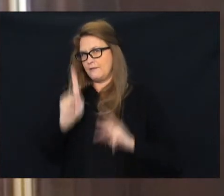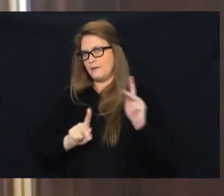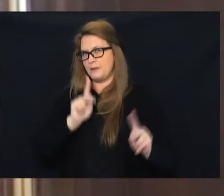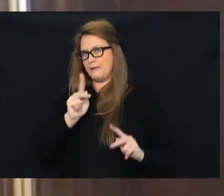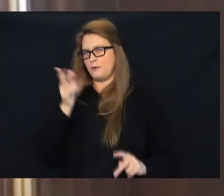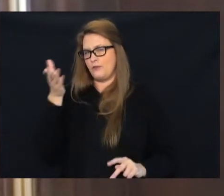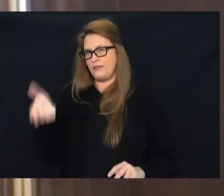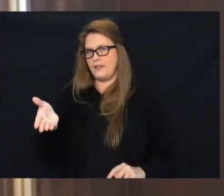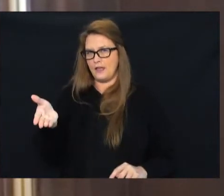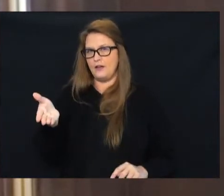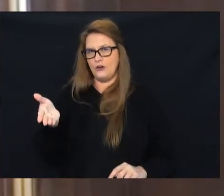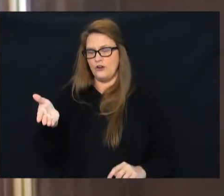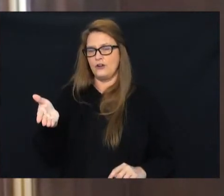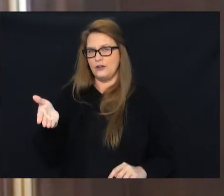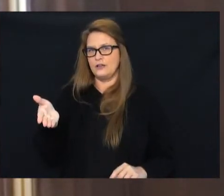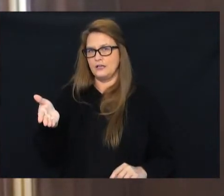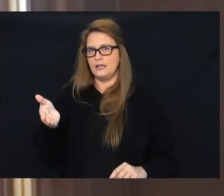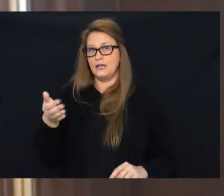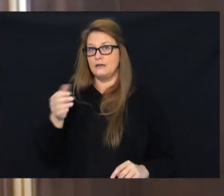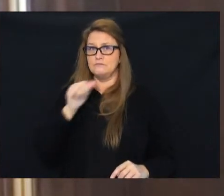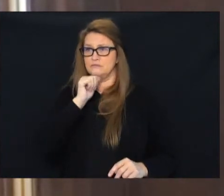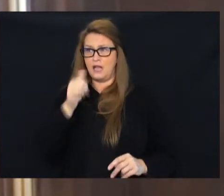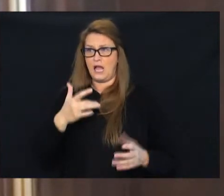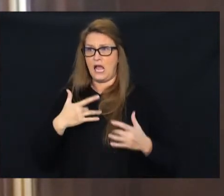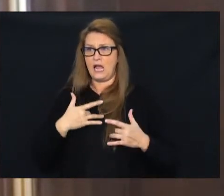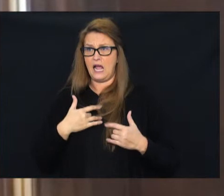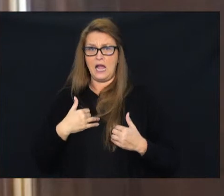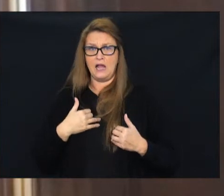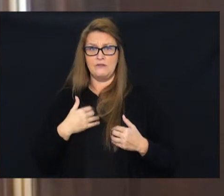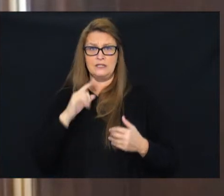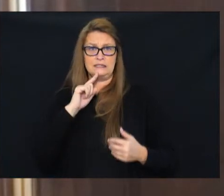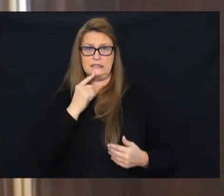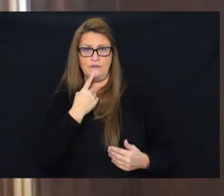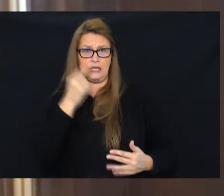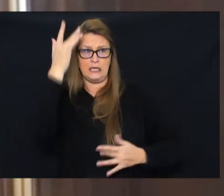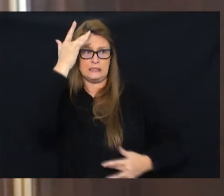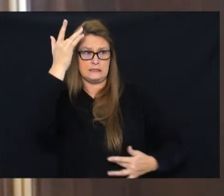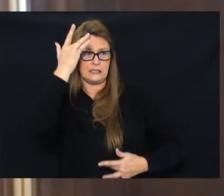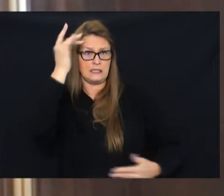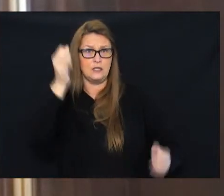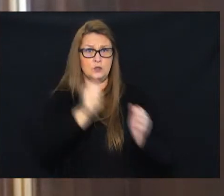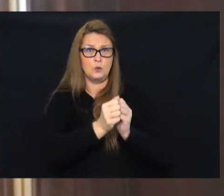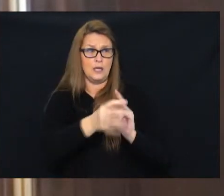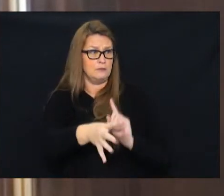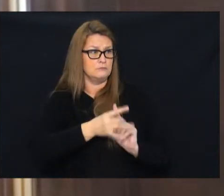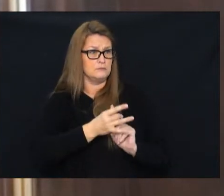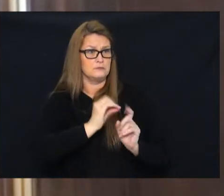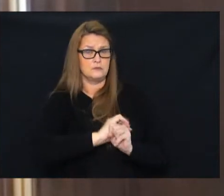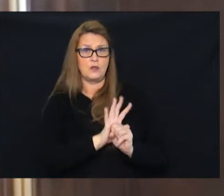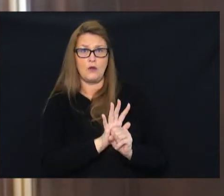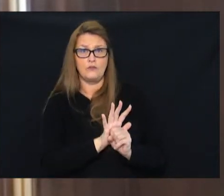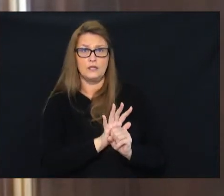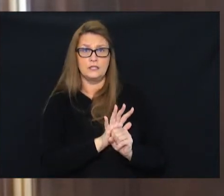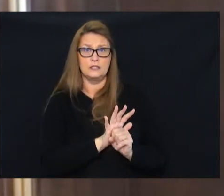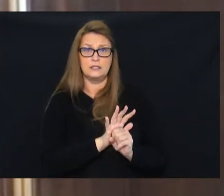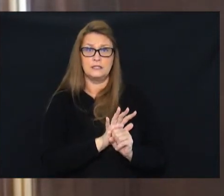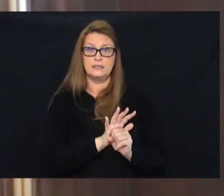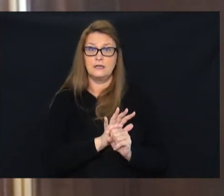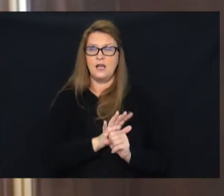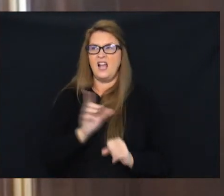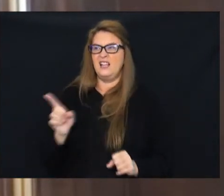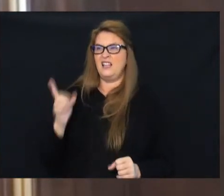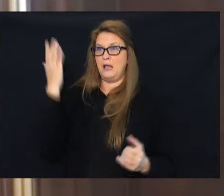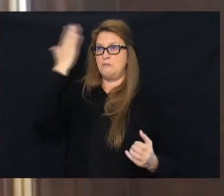were relatively asymptomatic and may not have been moved to get a test because